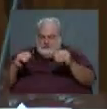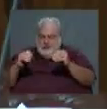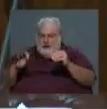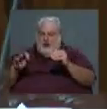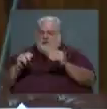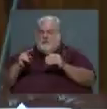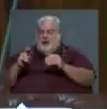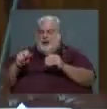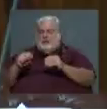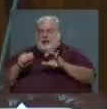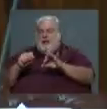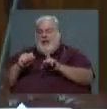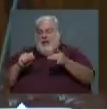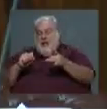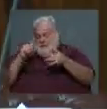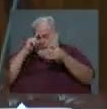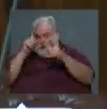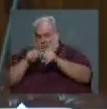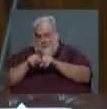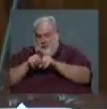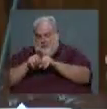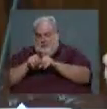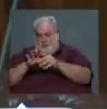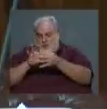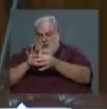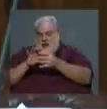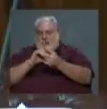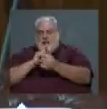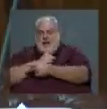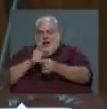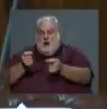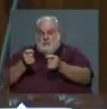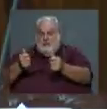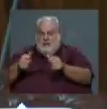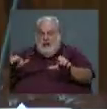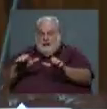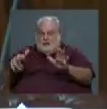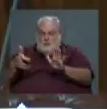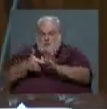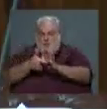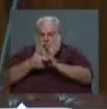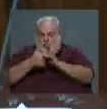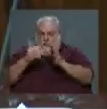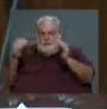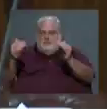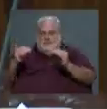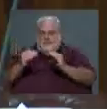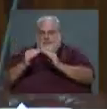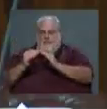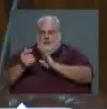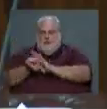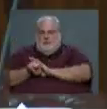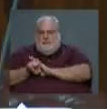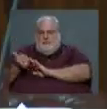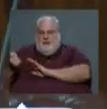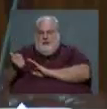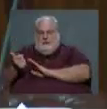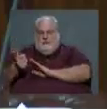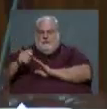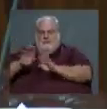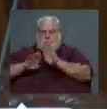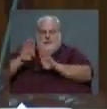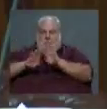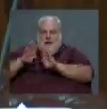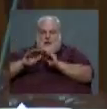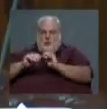an eighth amendment to the lease agreement relating to the project, to declare an emergency and for the purposes, an ordinance to dispense with the requirement of competitive selection